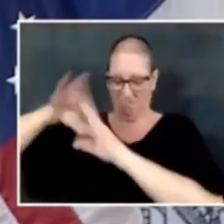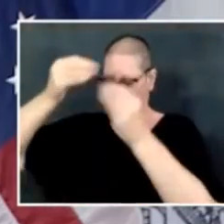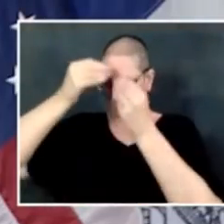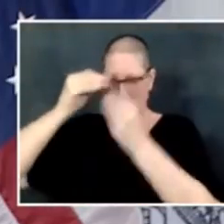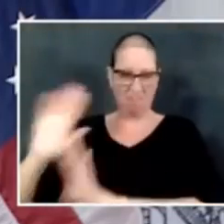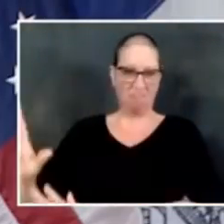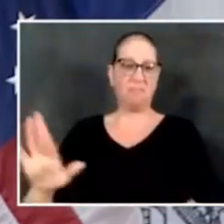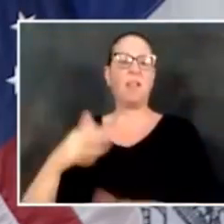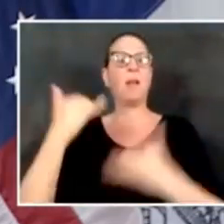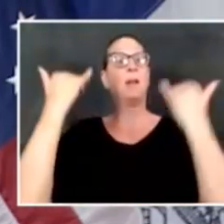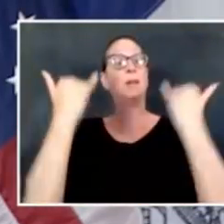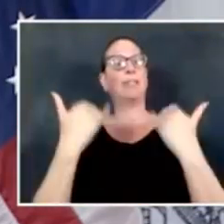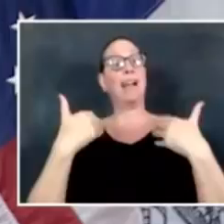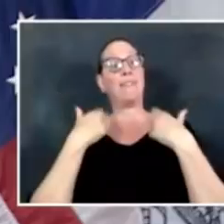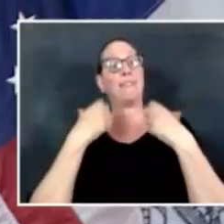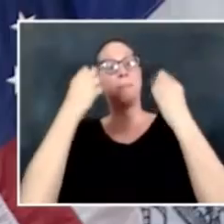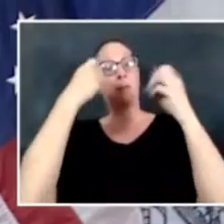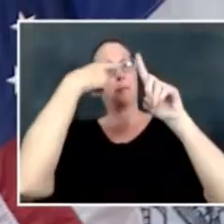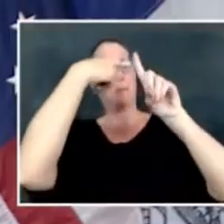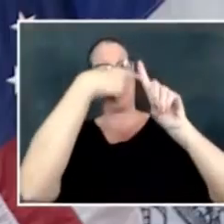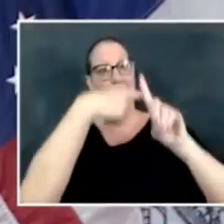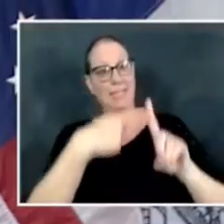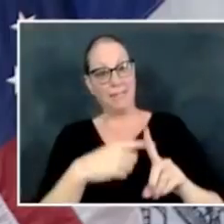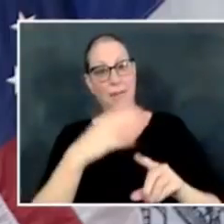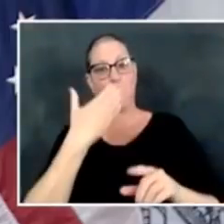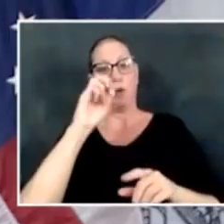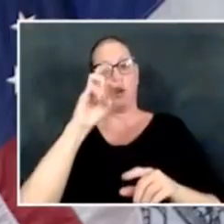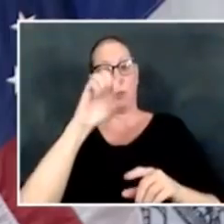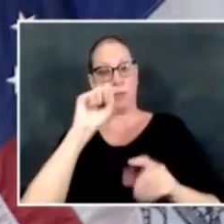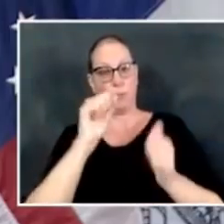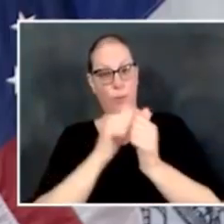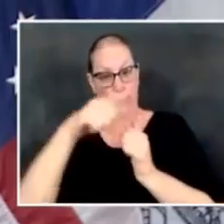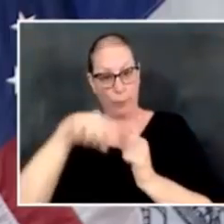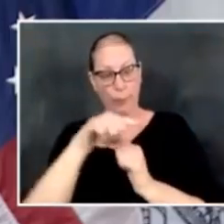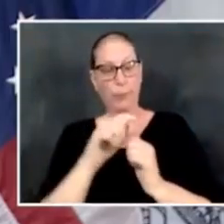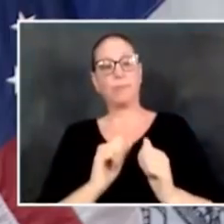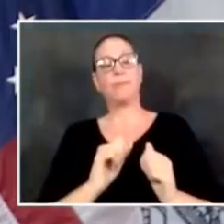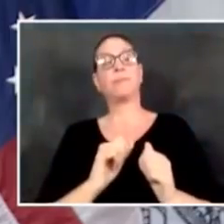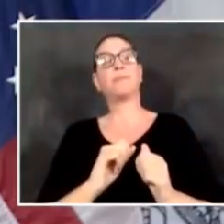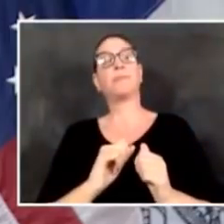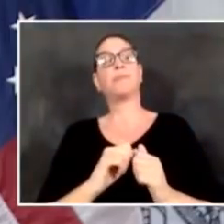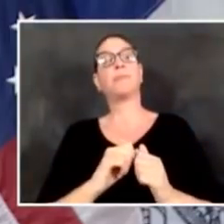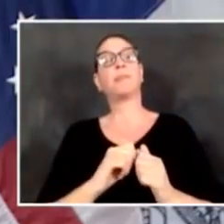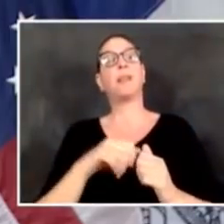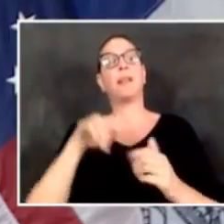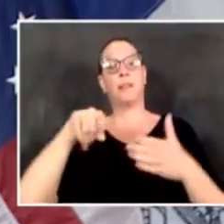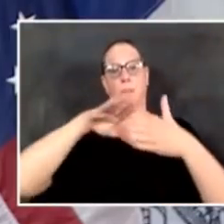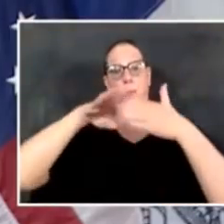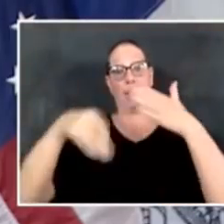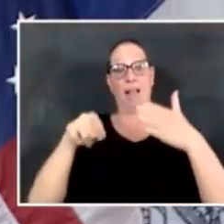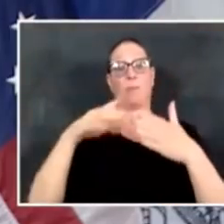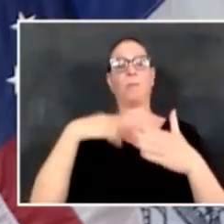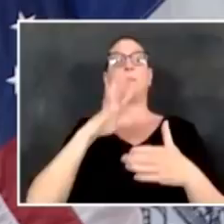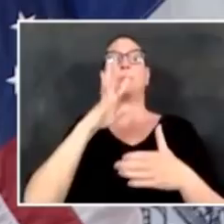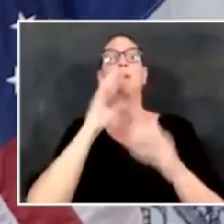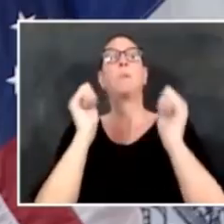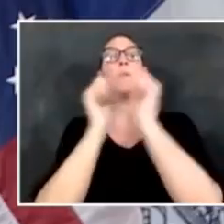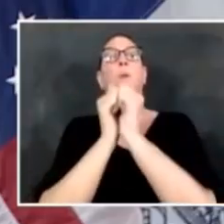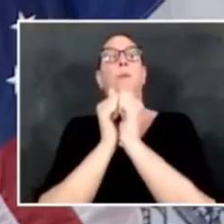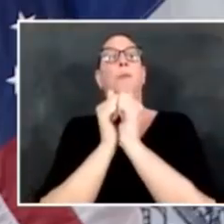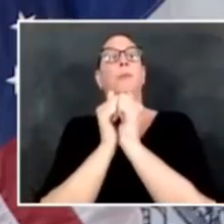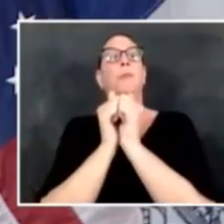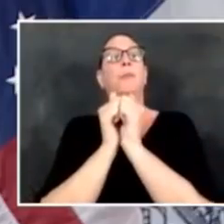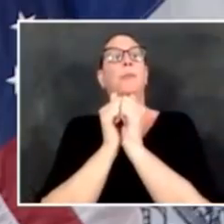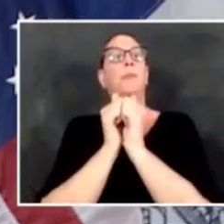weekend, I spoke with Speaker Nancy Pelosi, who's been an extraordinary leader in this crisis. I spoke with the